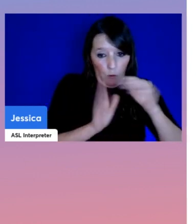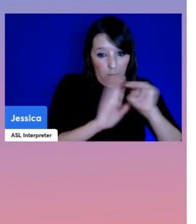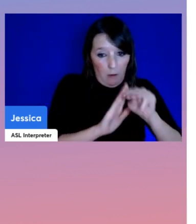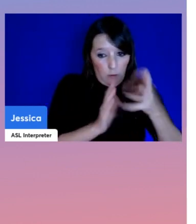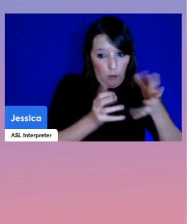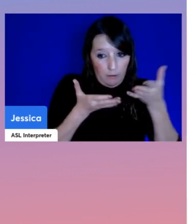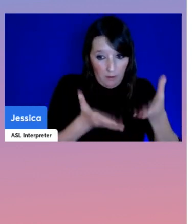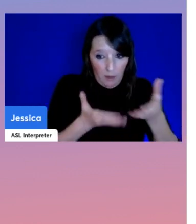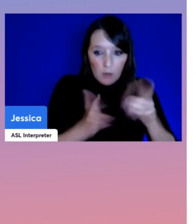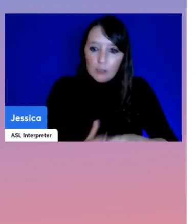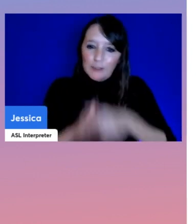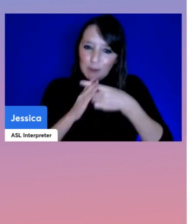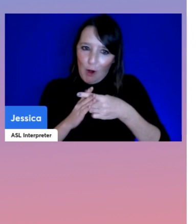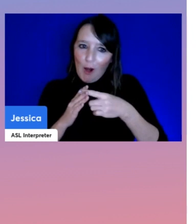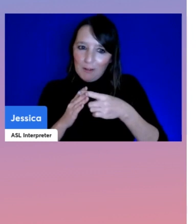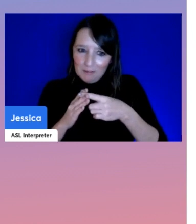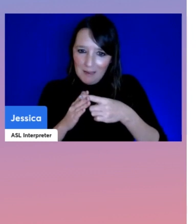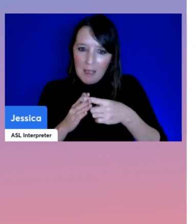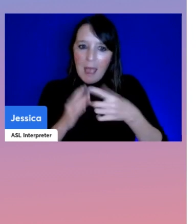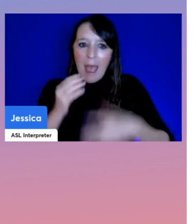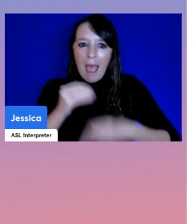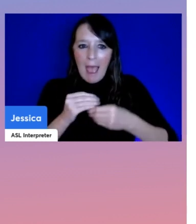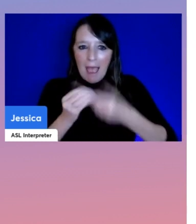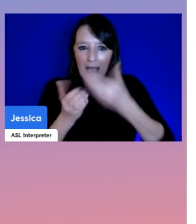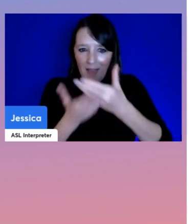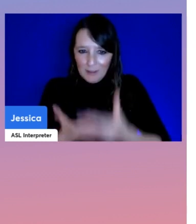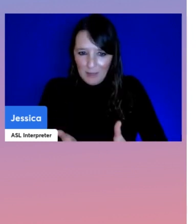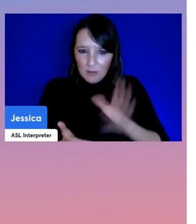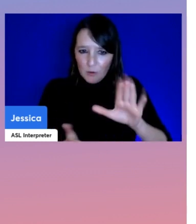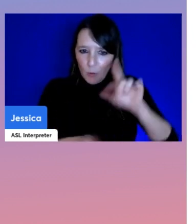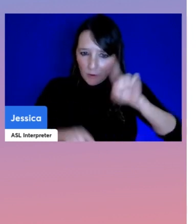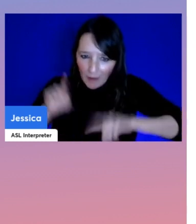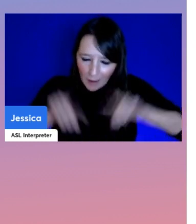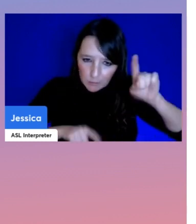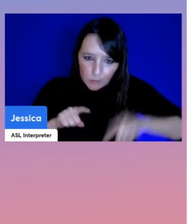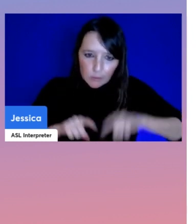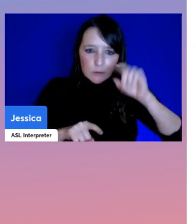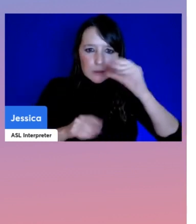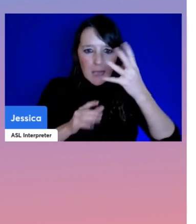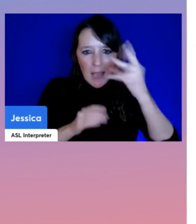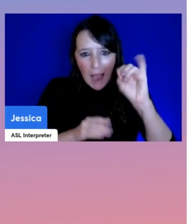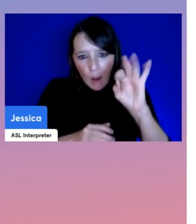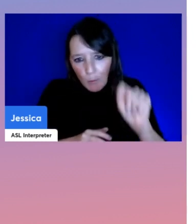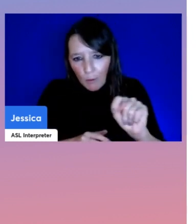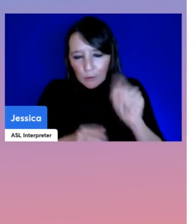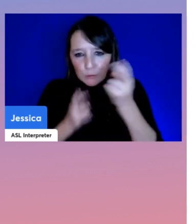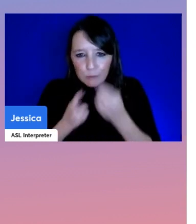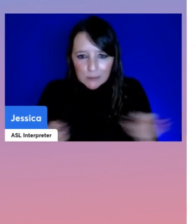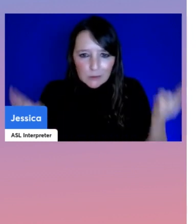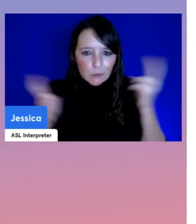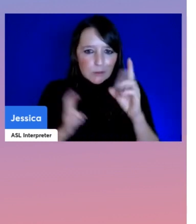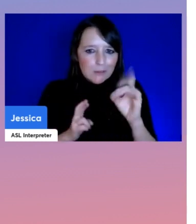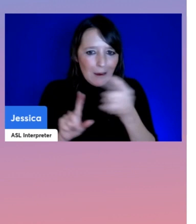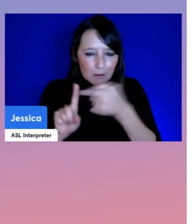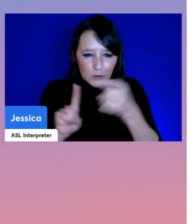should start there. So add validation for your variables, your outputs, your resources, and data sources. So